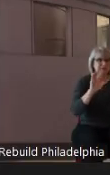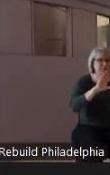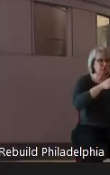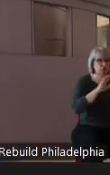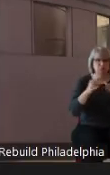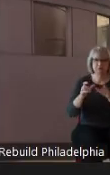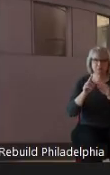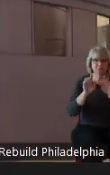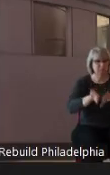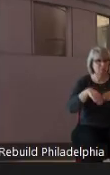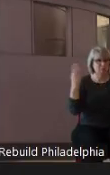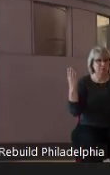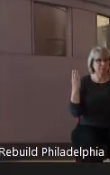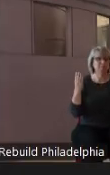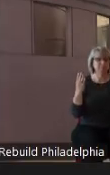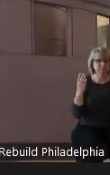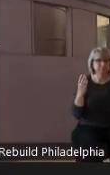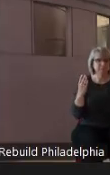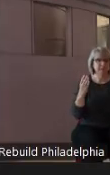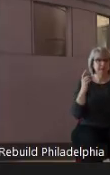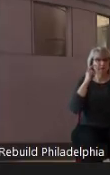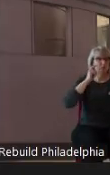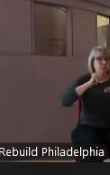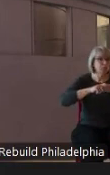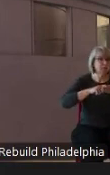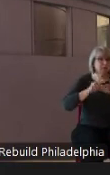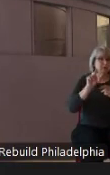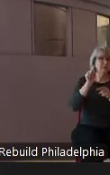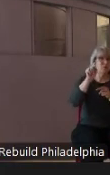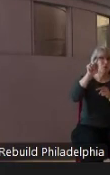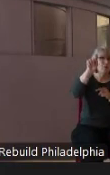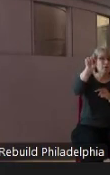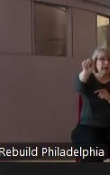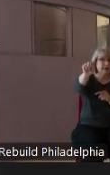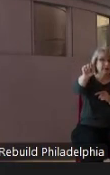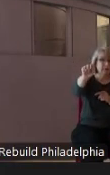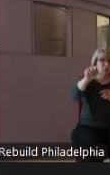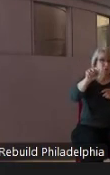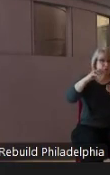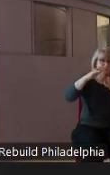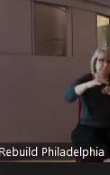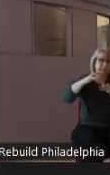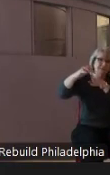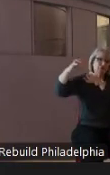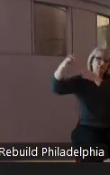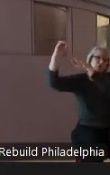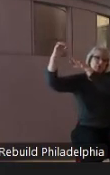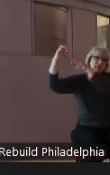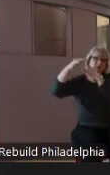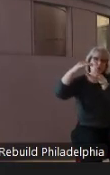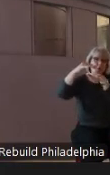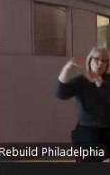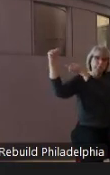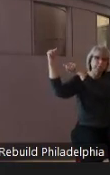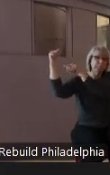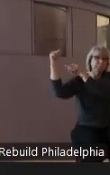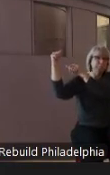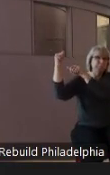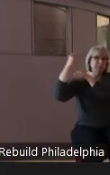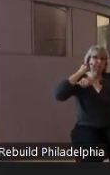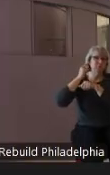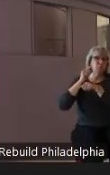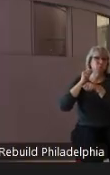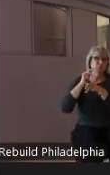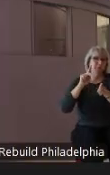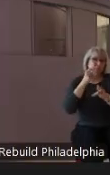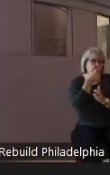different groups. And at the far ends of the gym will be retractable bleachers for spectator seating.